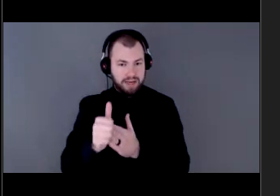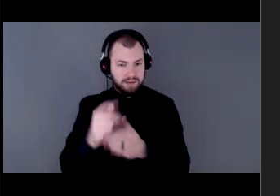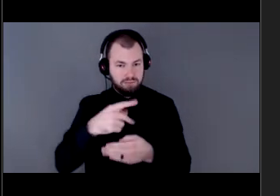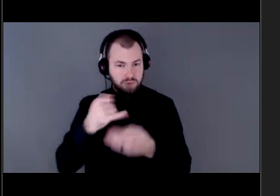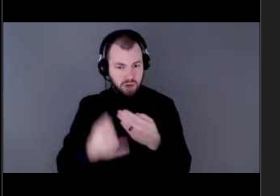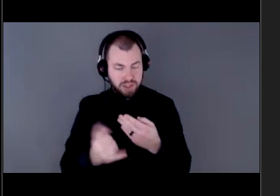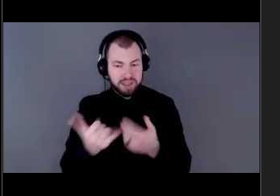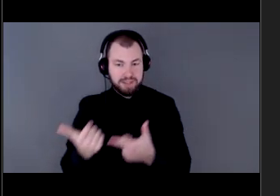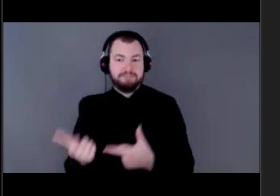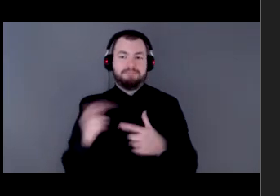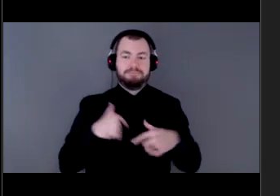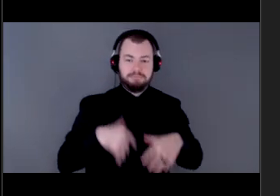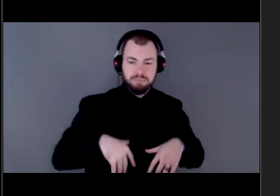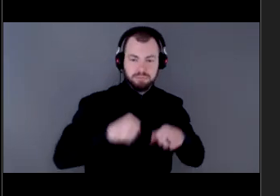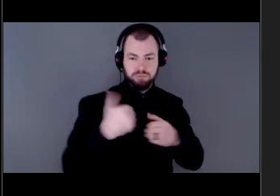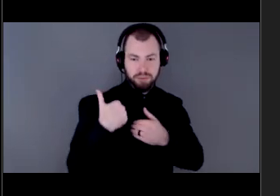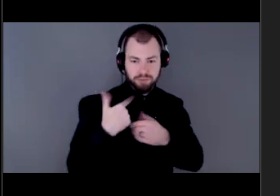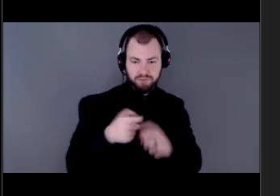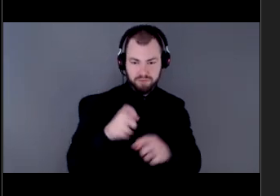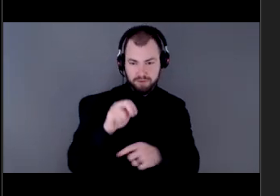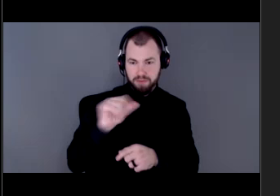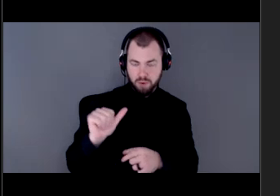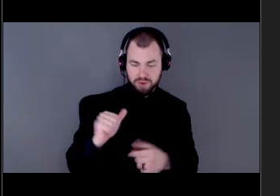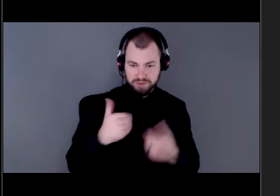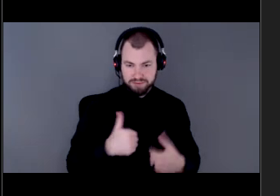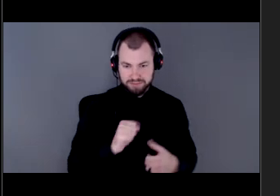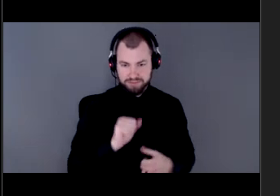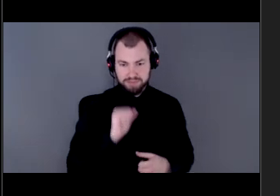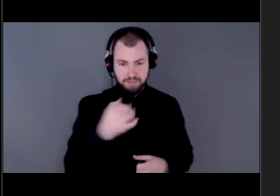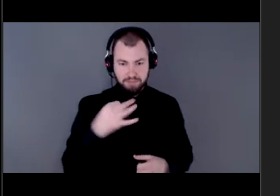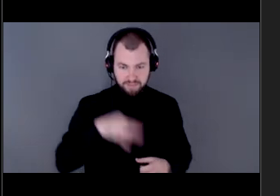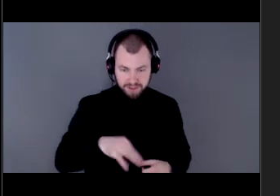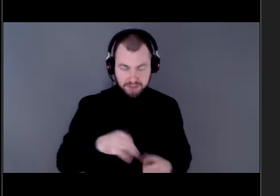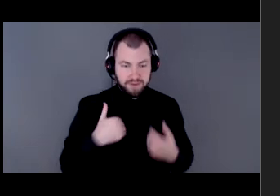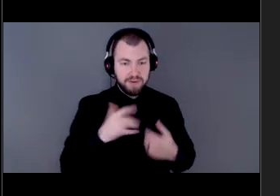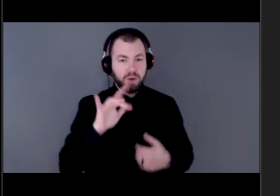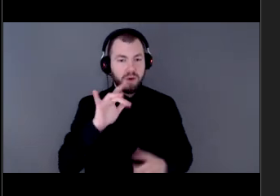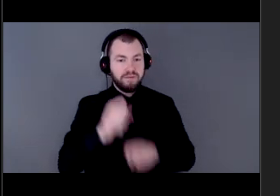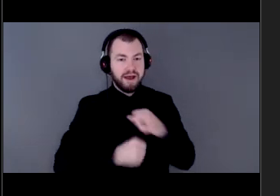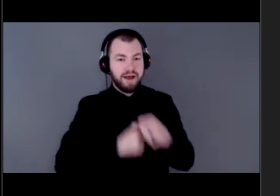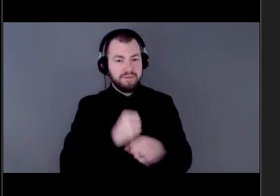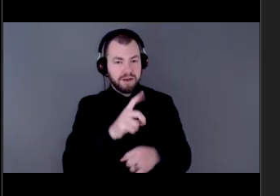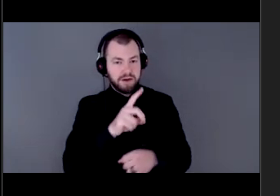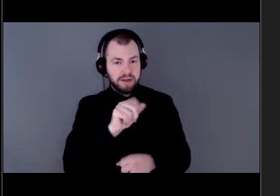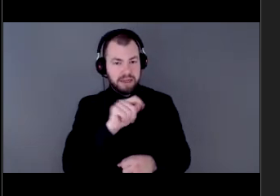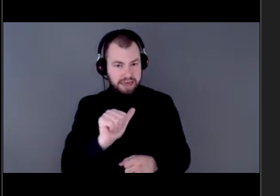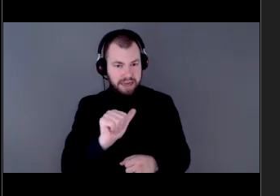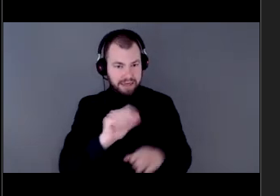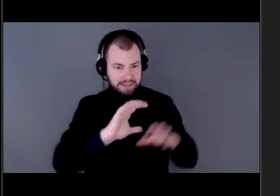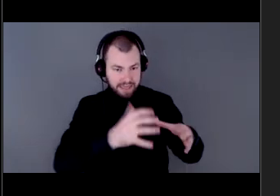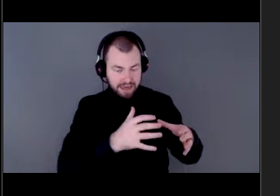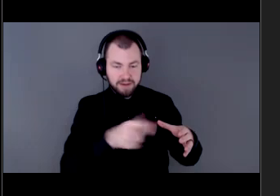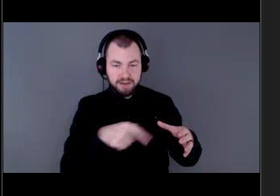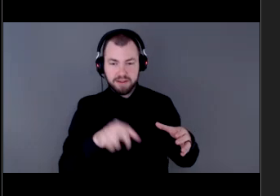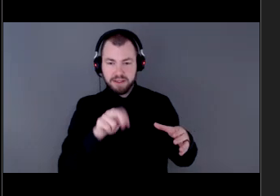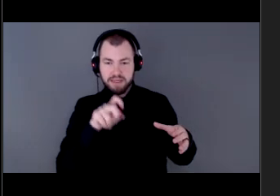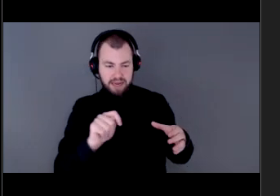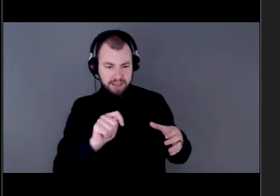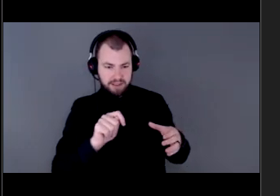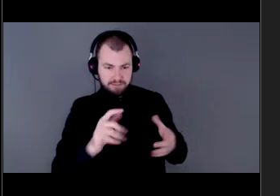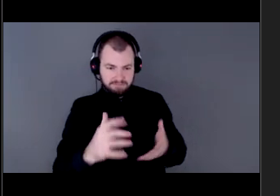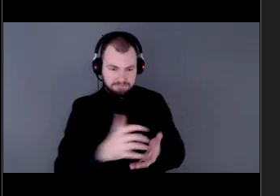it from NOAA as a nonprofit. So we have a 25-year data set of where these nets end up accumulating,